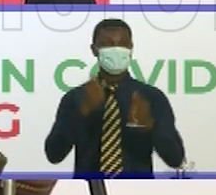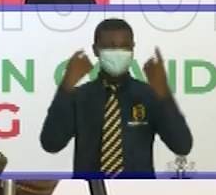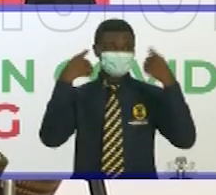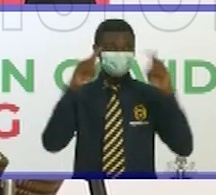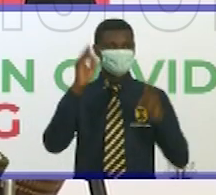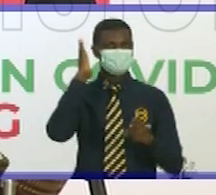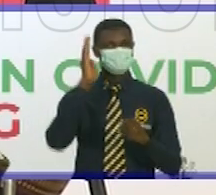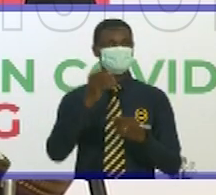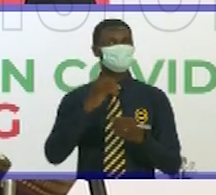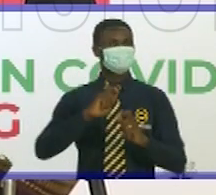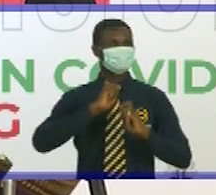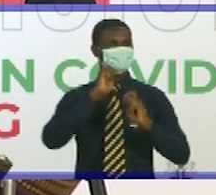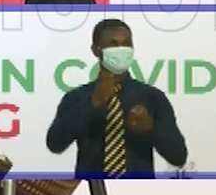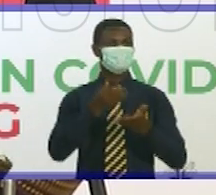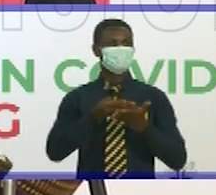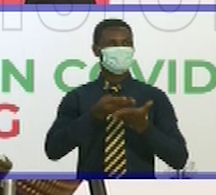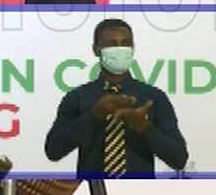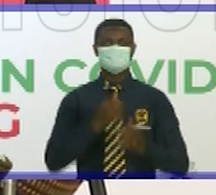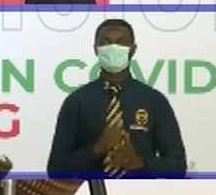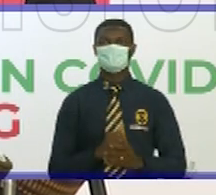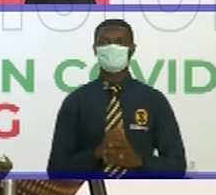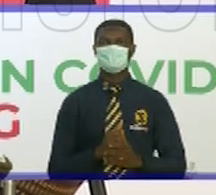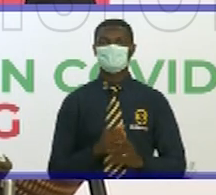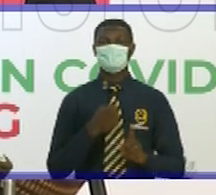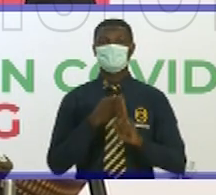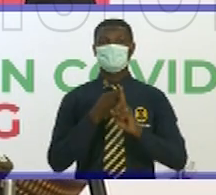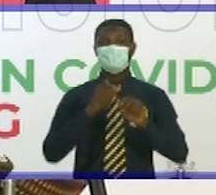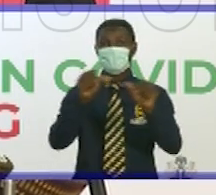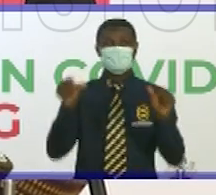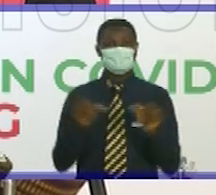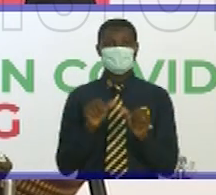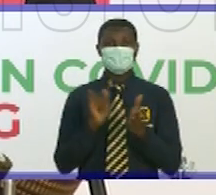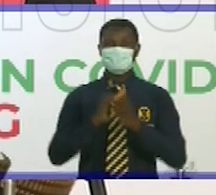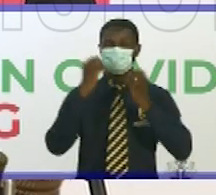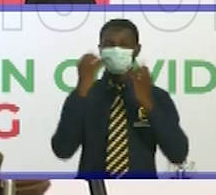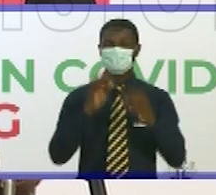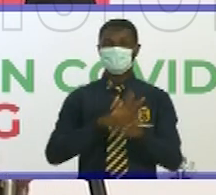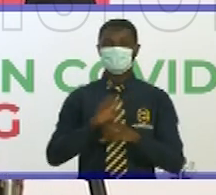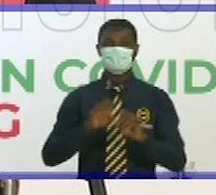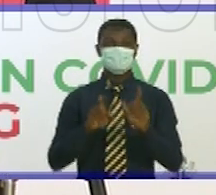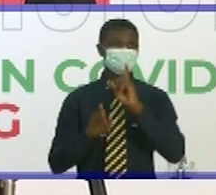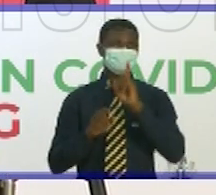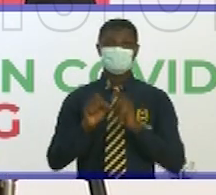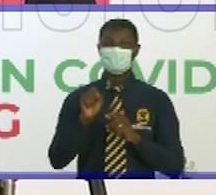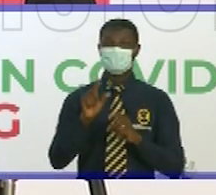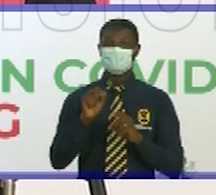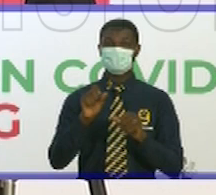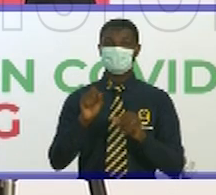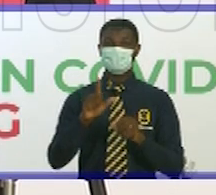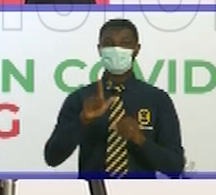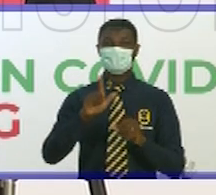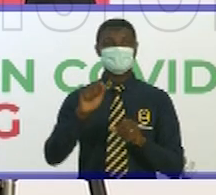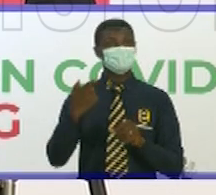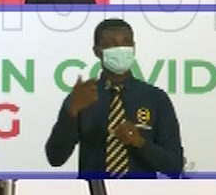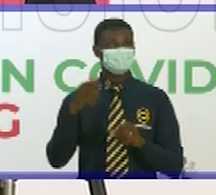off. From the point of view of hotspots, yes, there are 11 local government areas at the moment based on